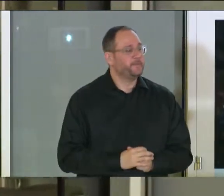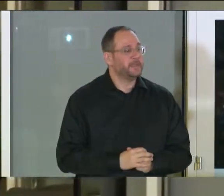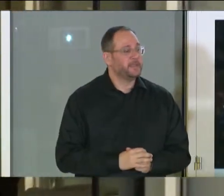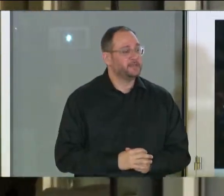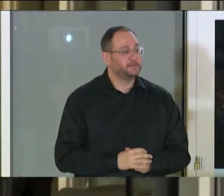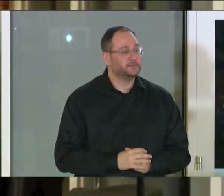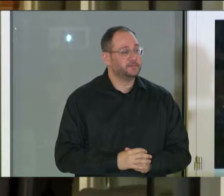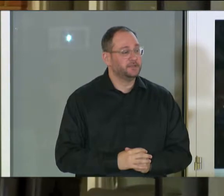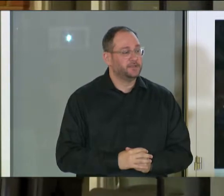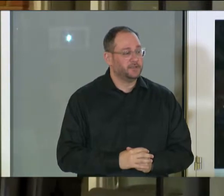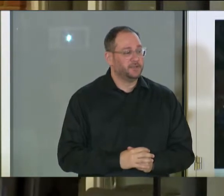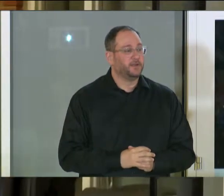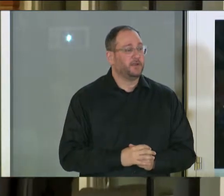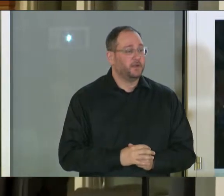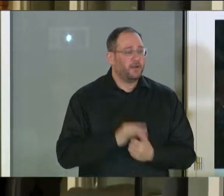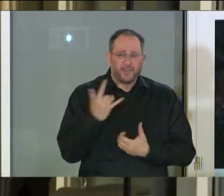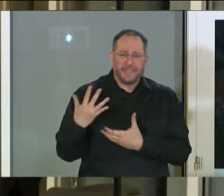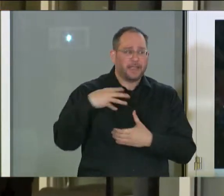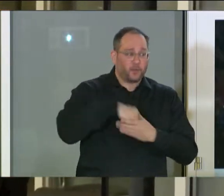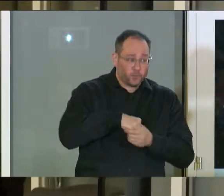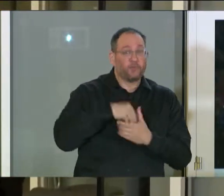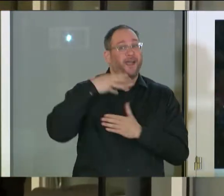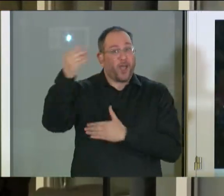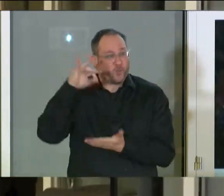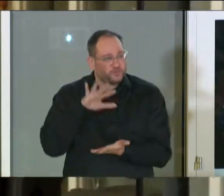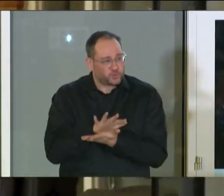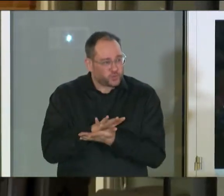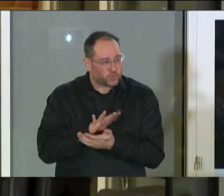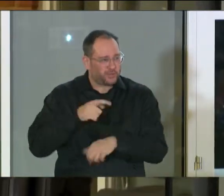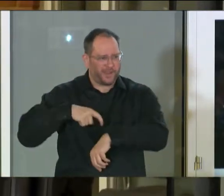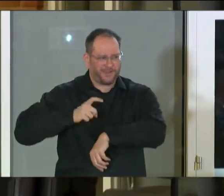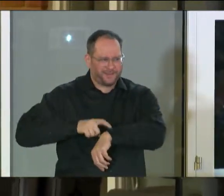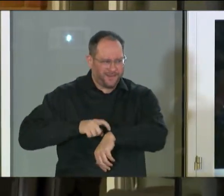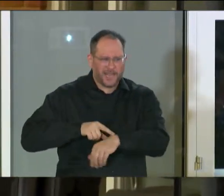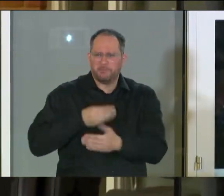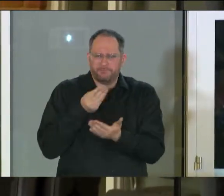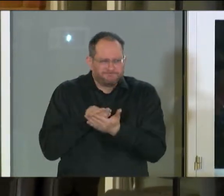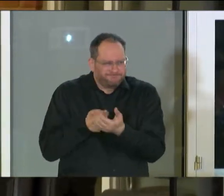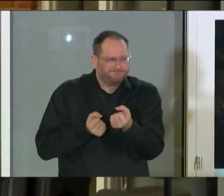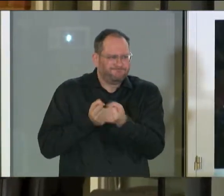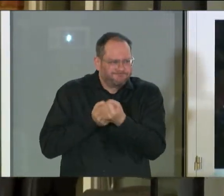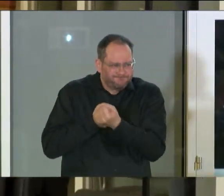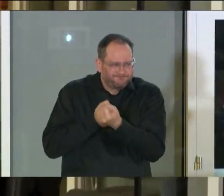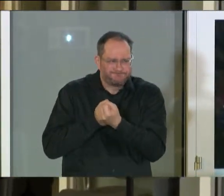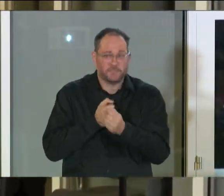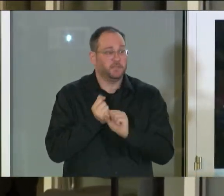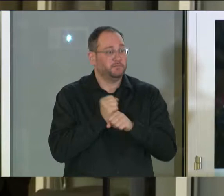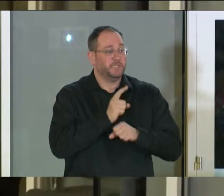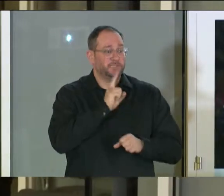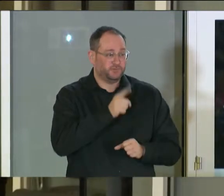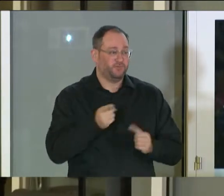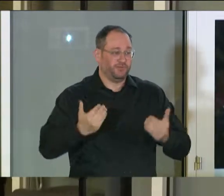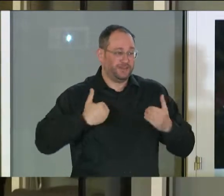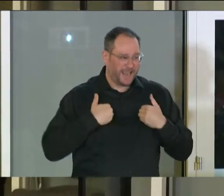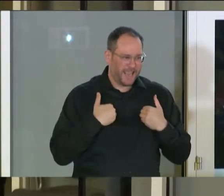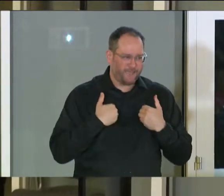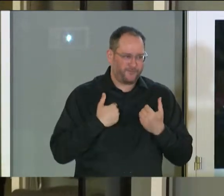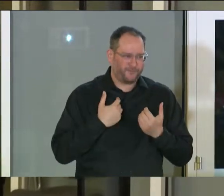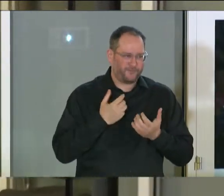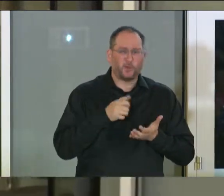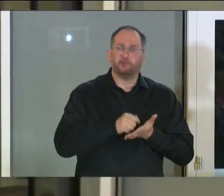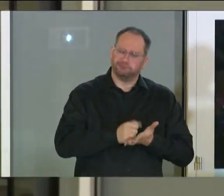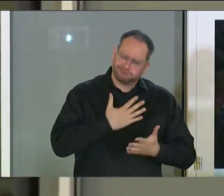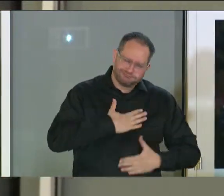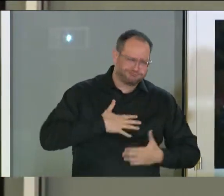including the out-of-school time funding to ensure they have rich experiences on the weekends and after school,